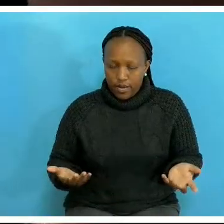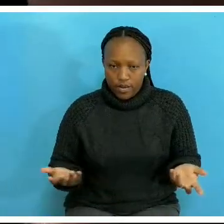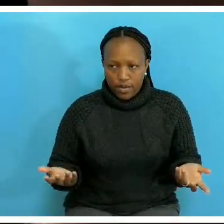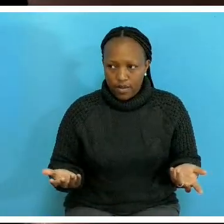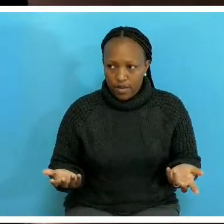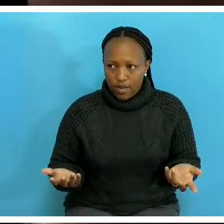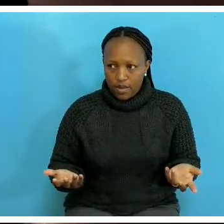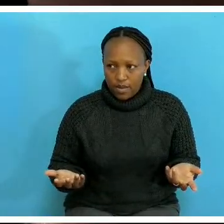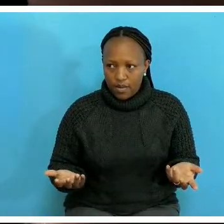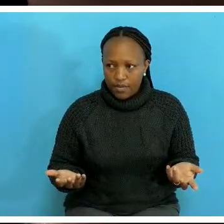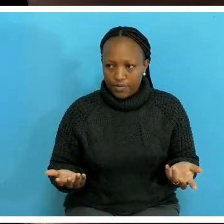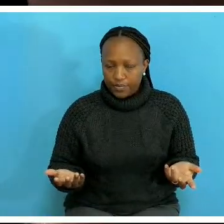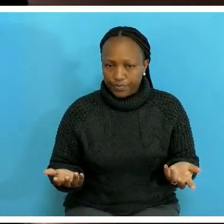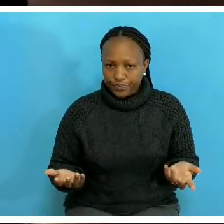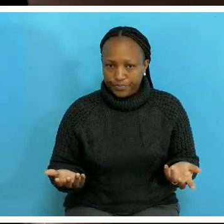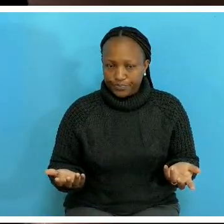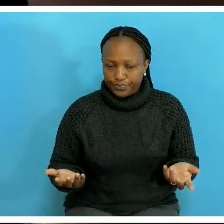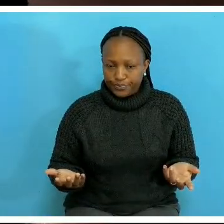should be an,